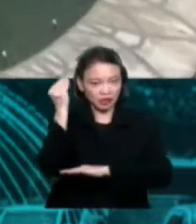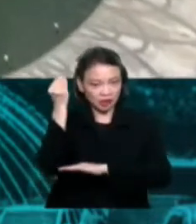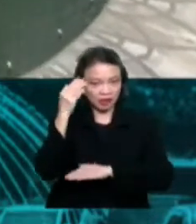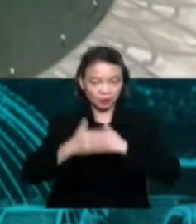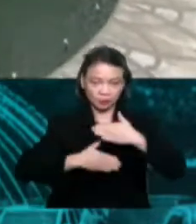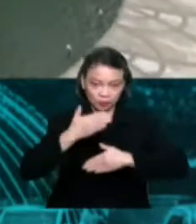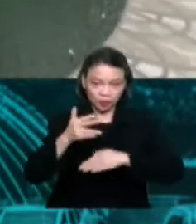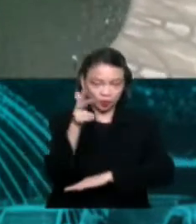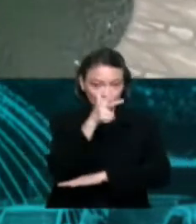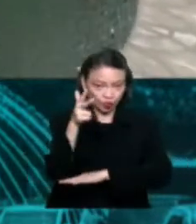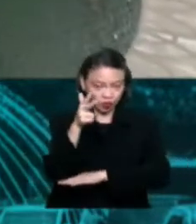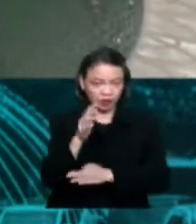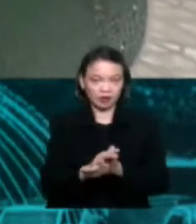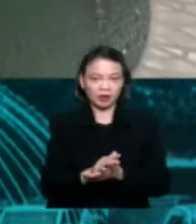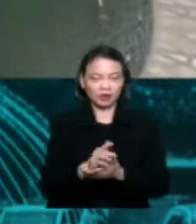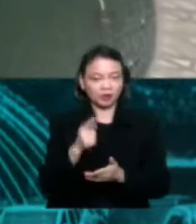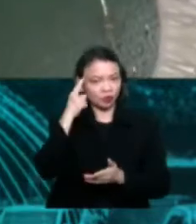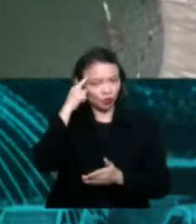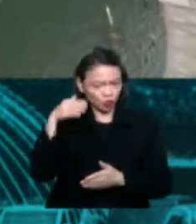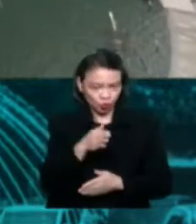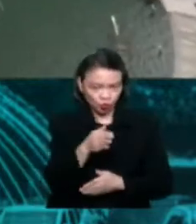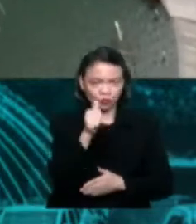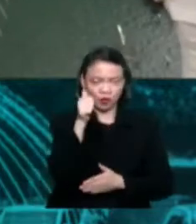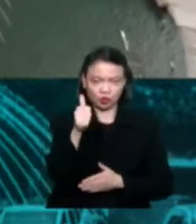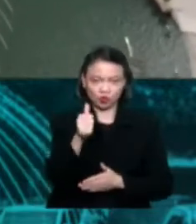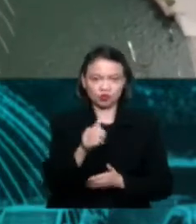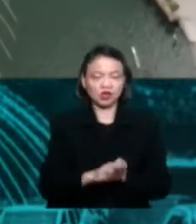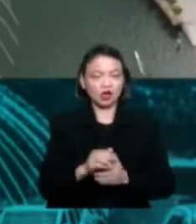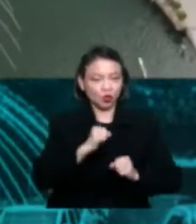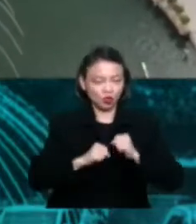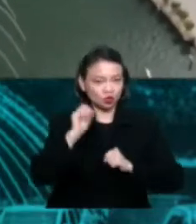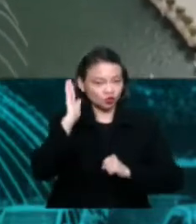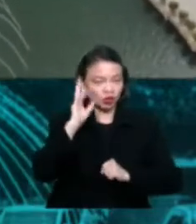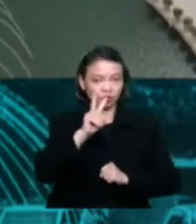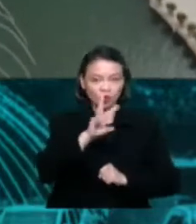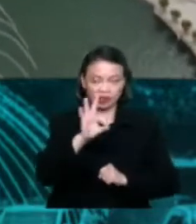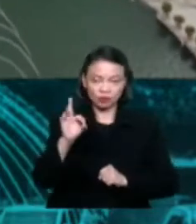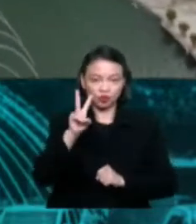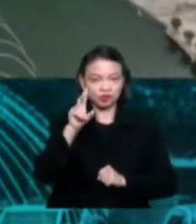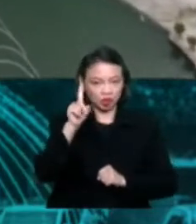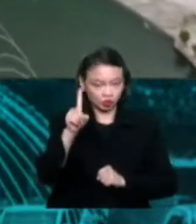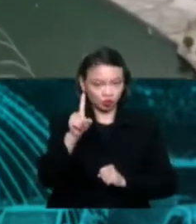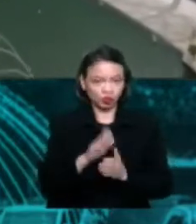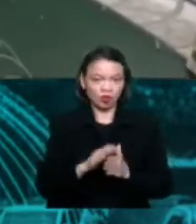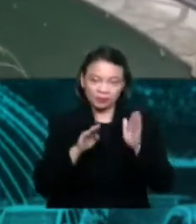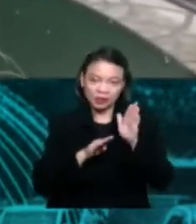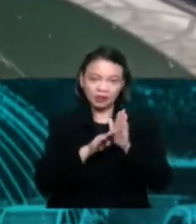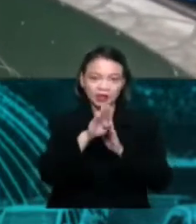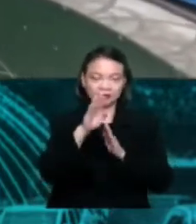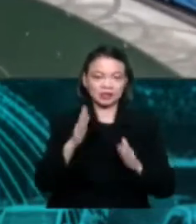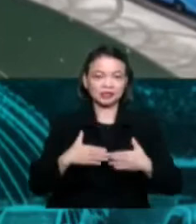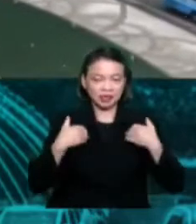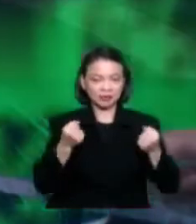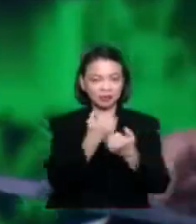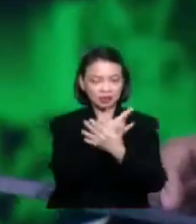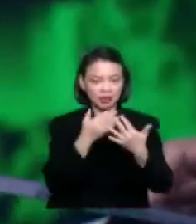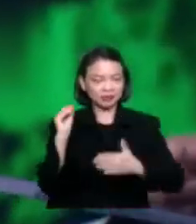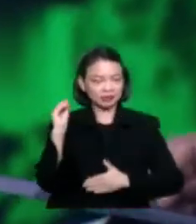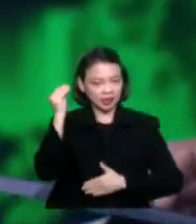2021 to improve urban public health in Jakarta. Thank you, Mr. Djoko,